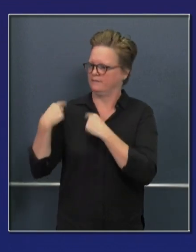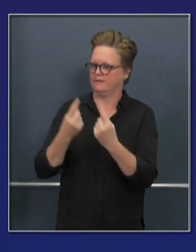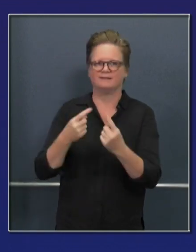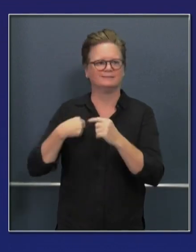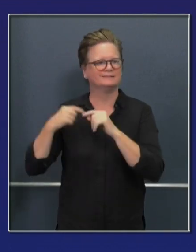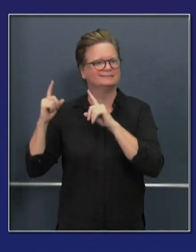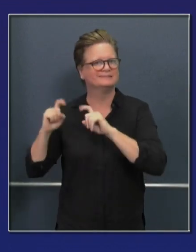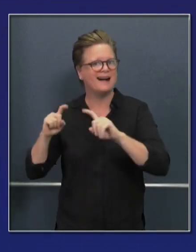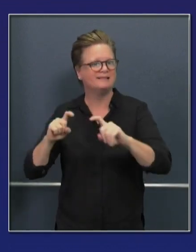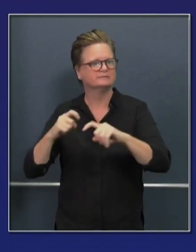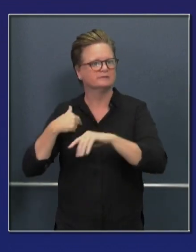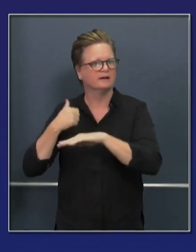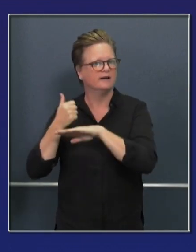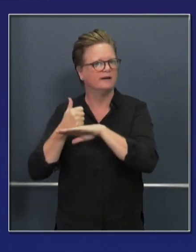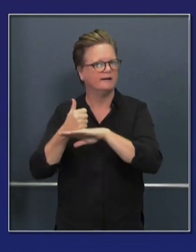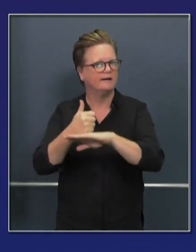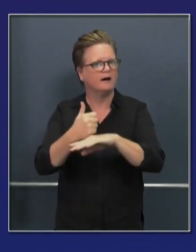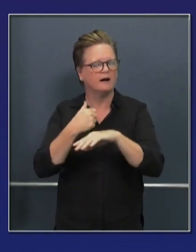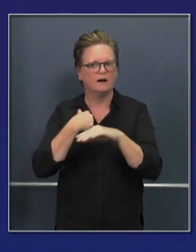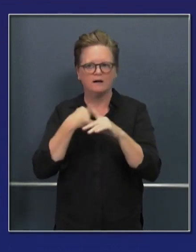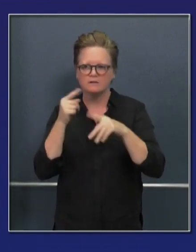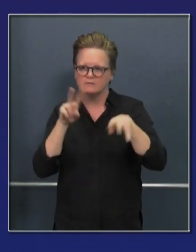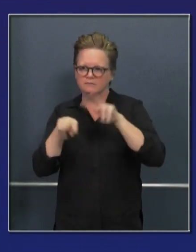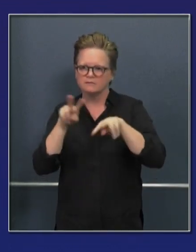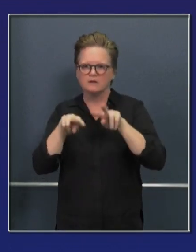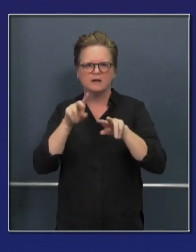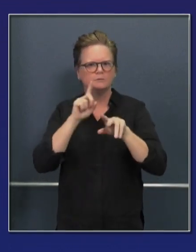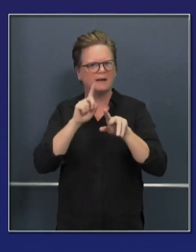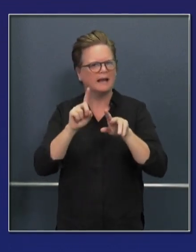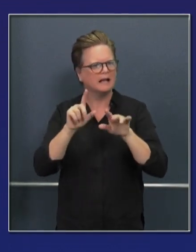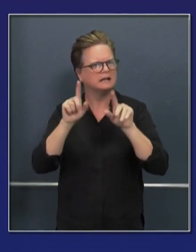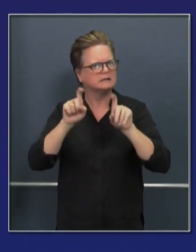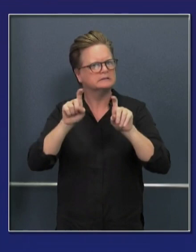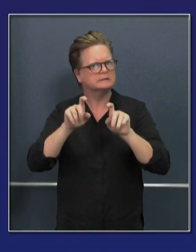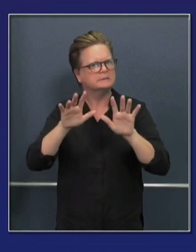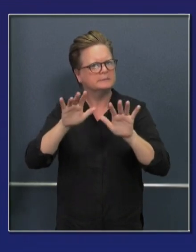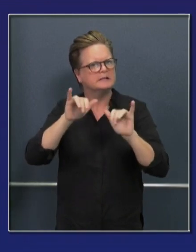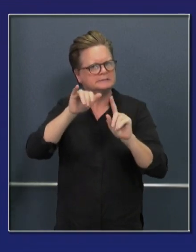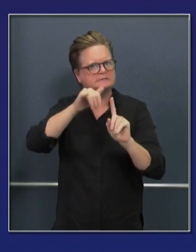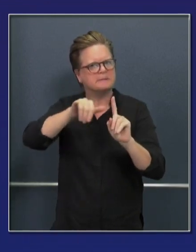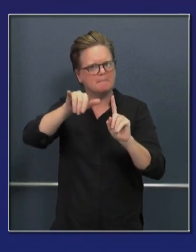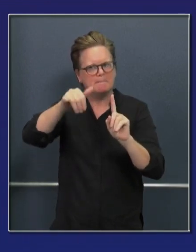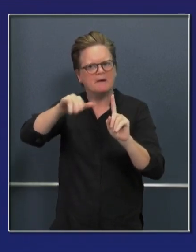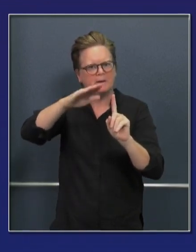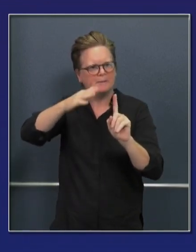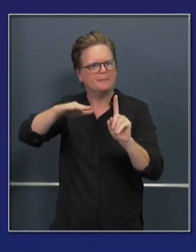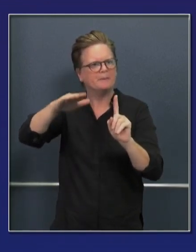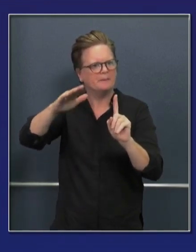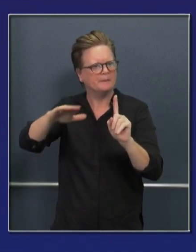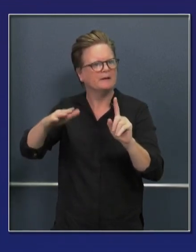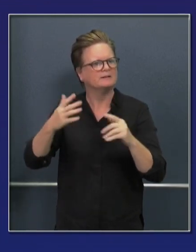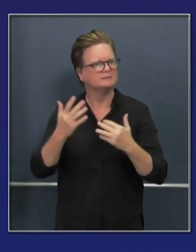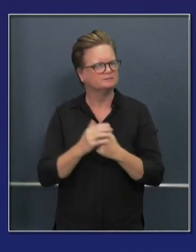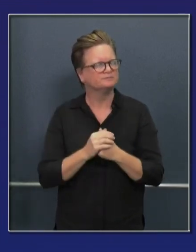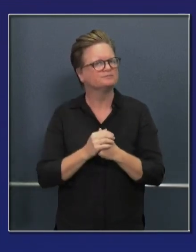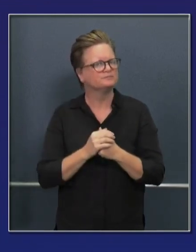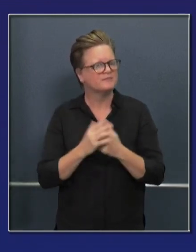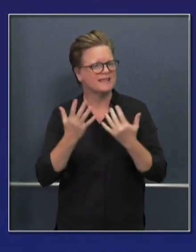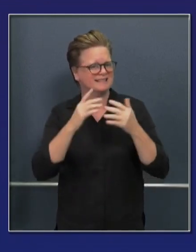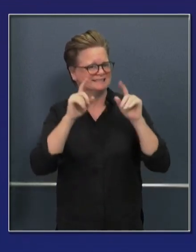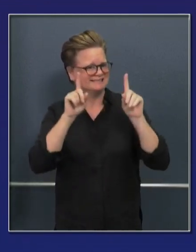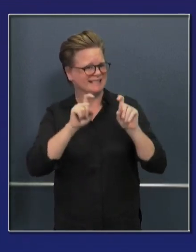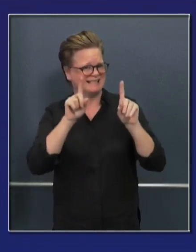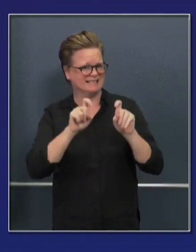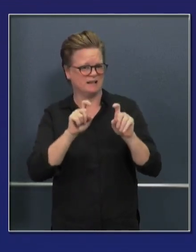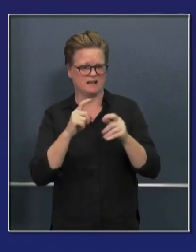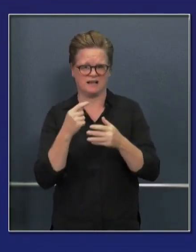We also use a 7-day figure. And 7 days gives you a more contemporary sense of, all right, we had a lot of protests a